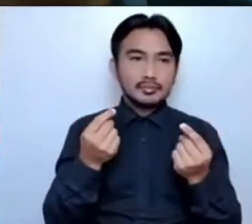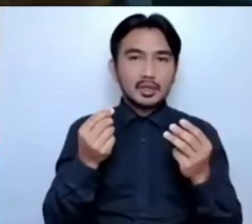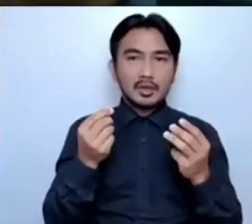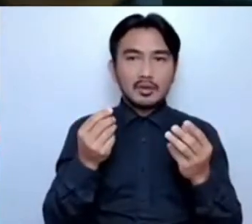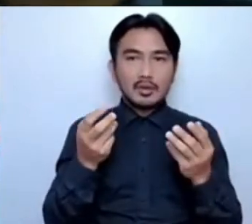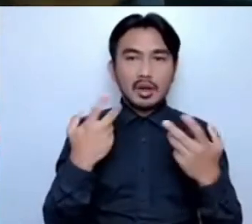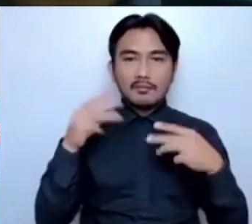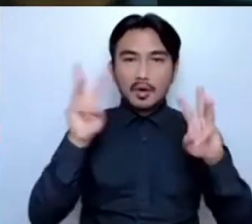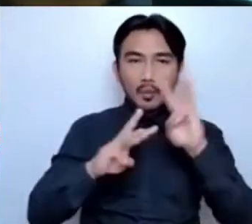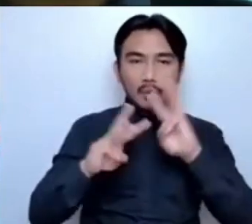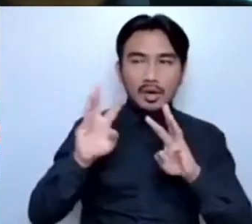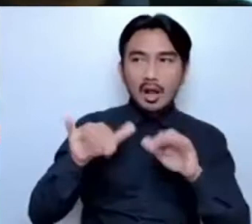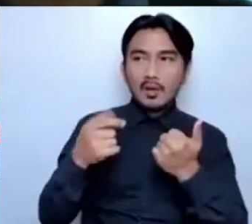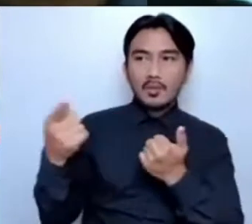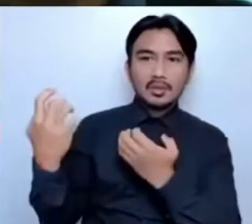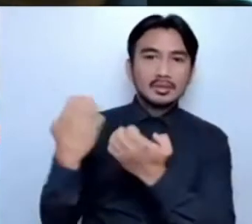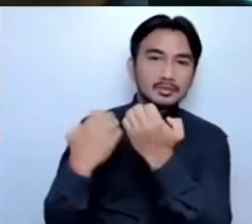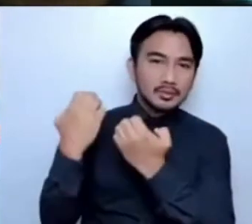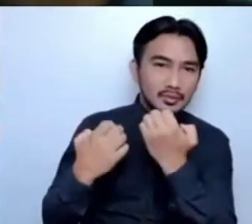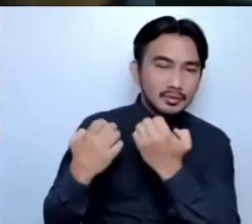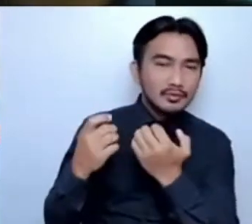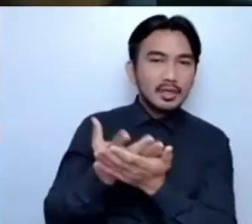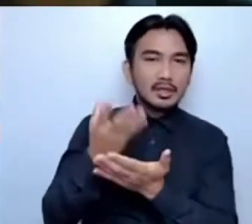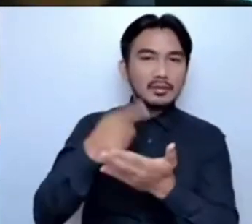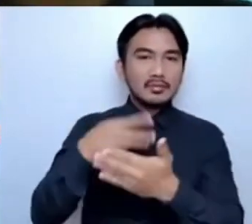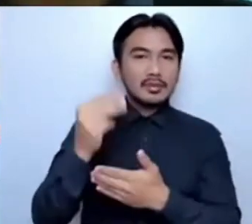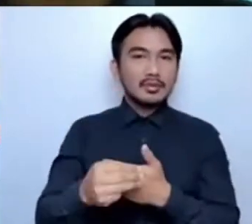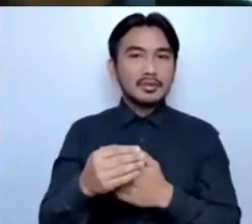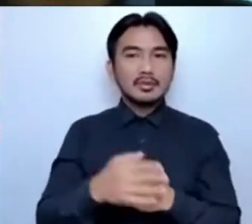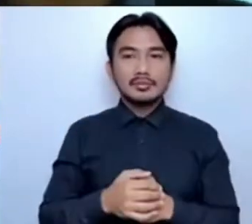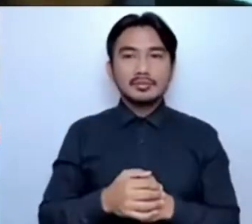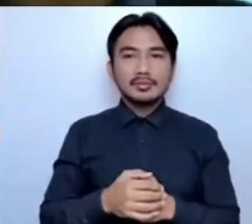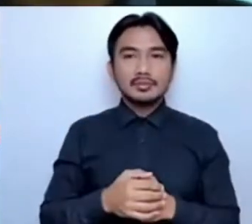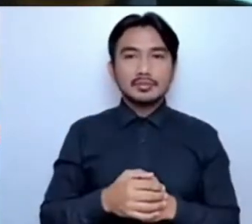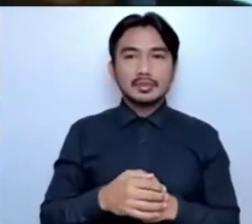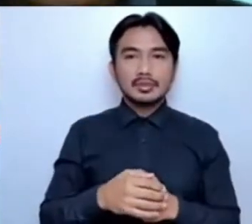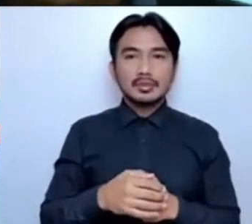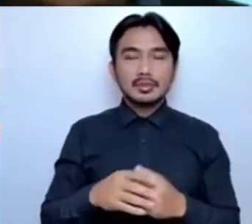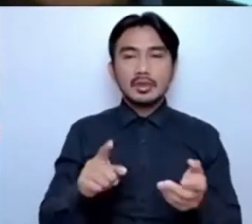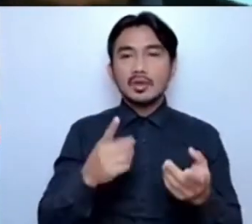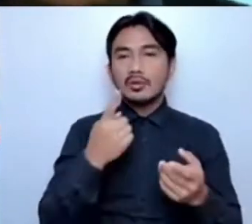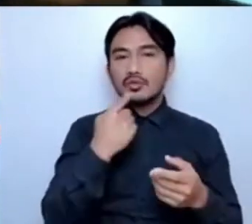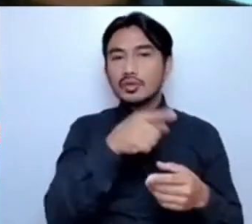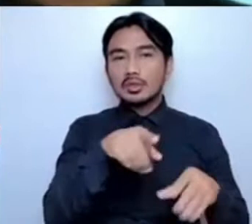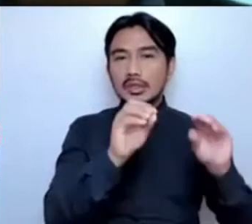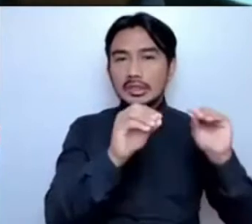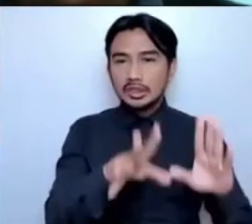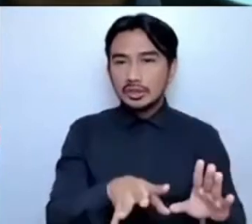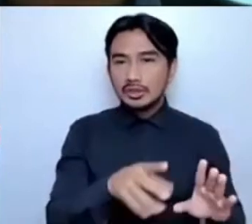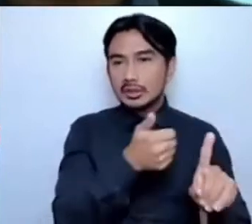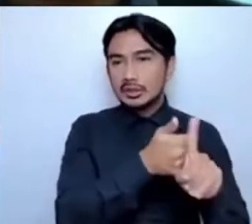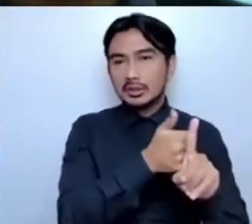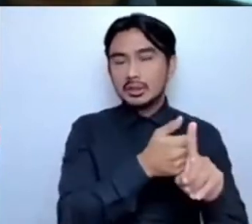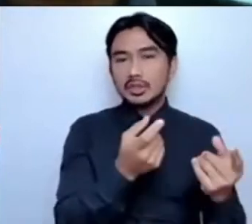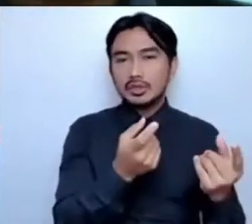evaluator of your learning program? It says here that the implementer or implementors themselves may